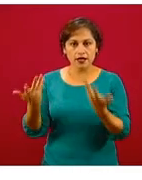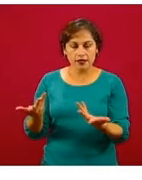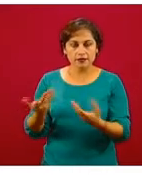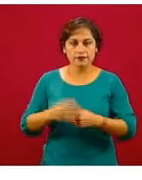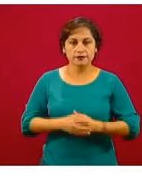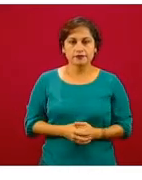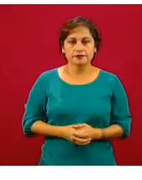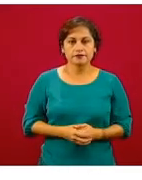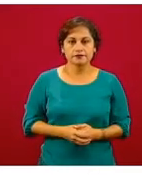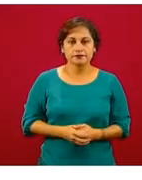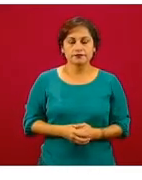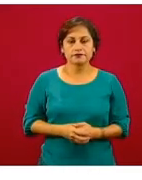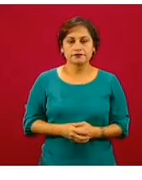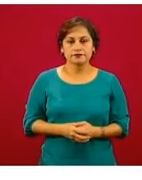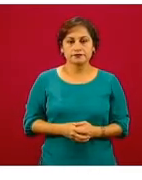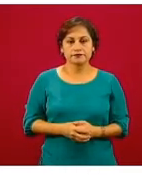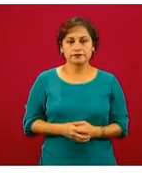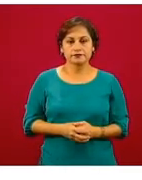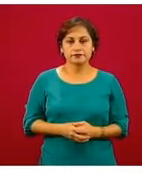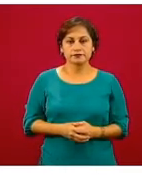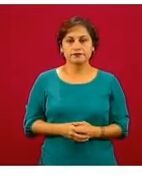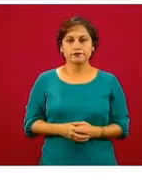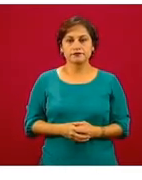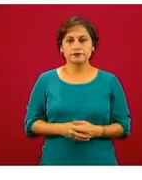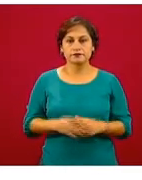thereby exposing themselves to risks.